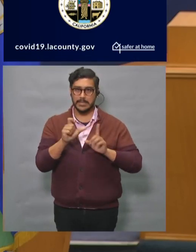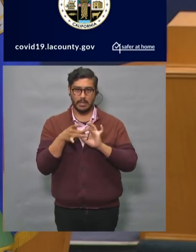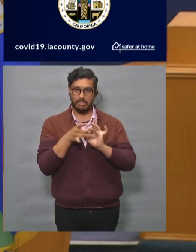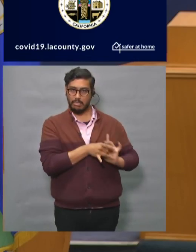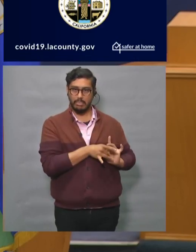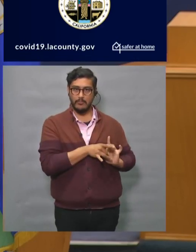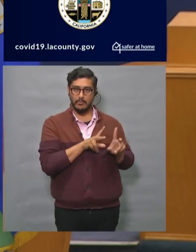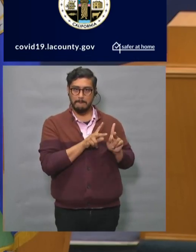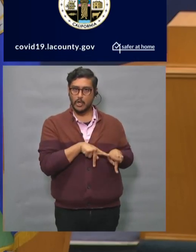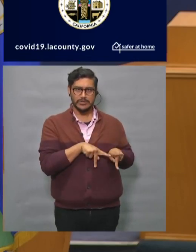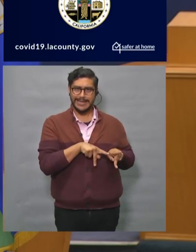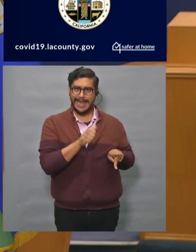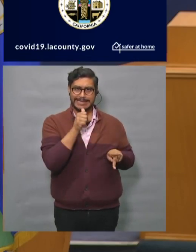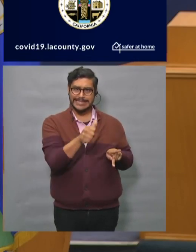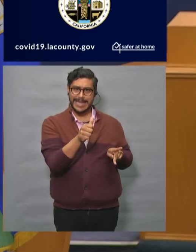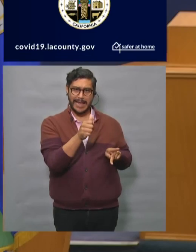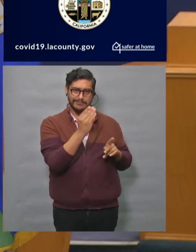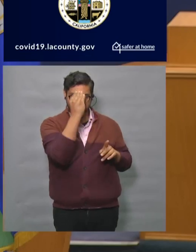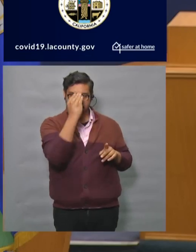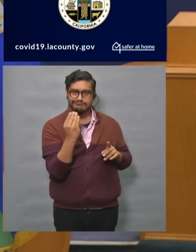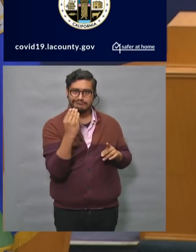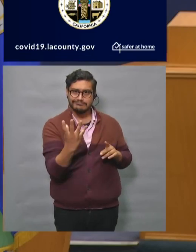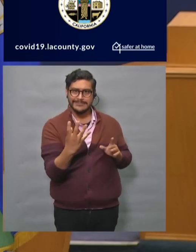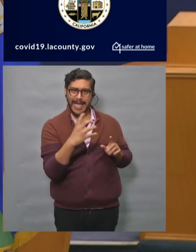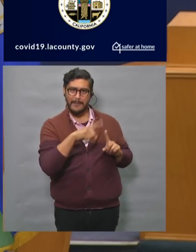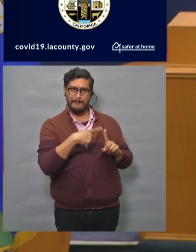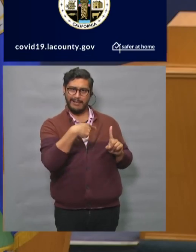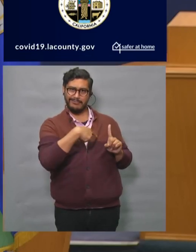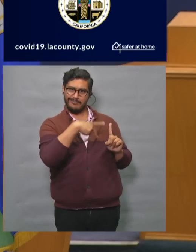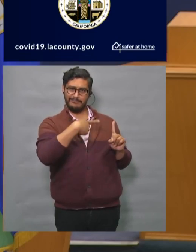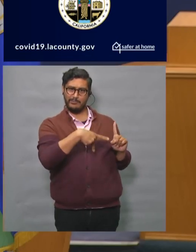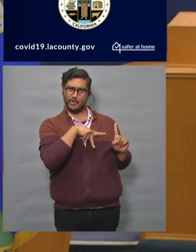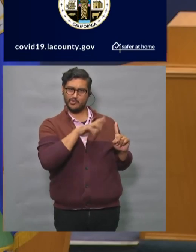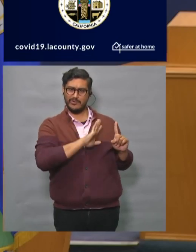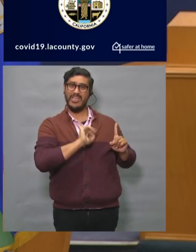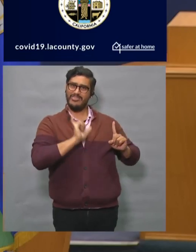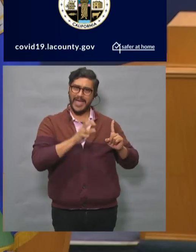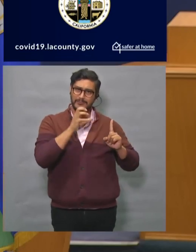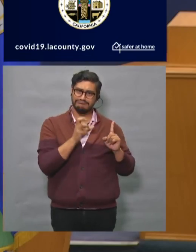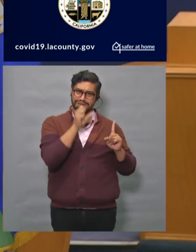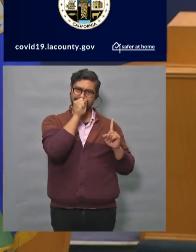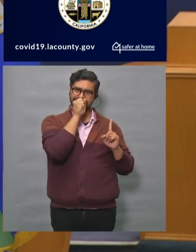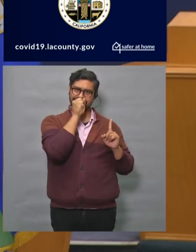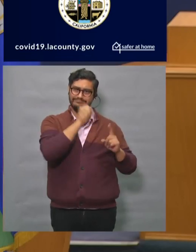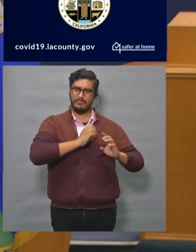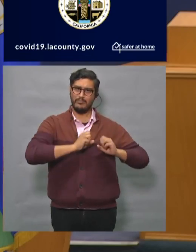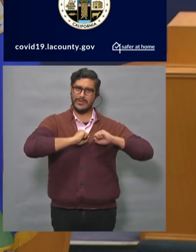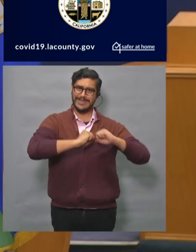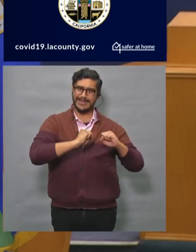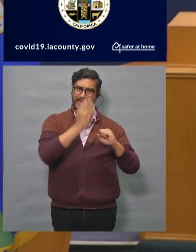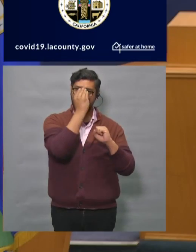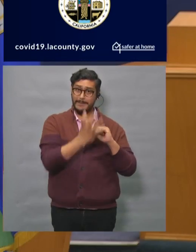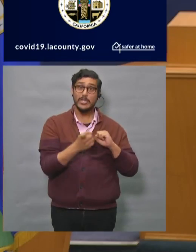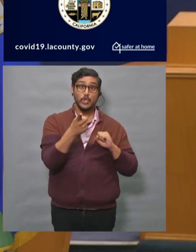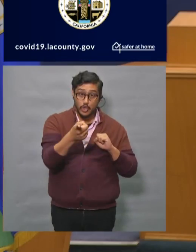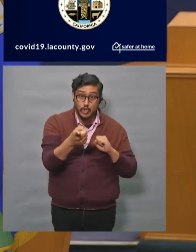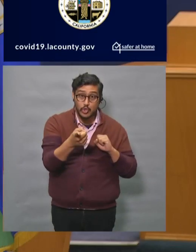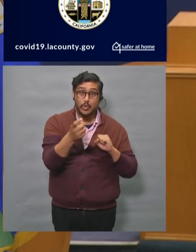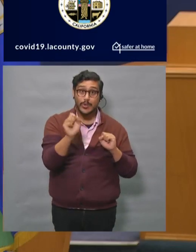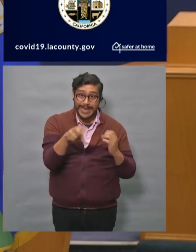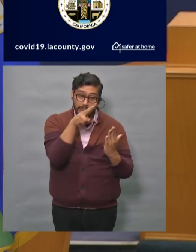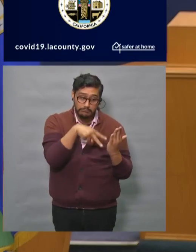any information with other people about test results. I mean, that's protected information. Your provider could have it, you can have it,